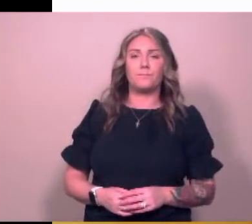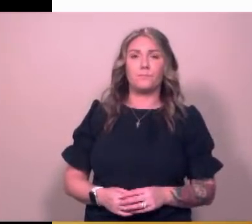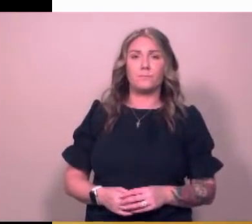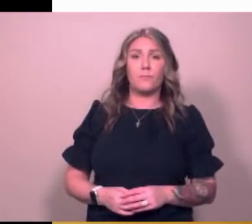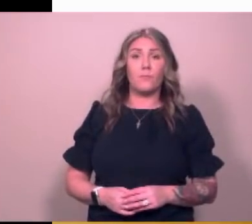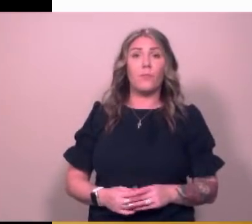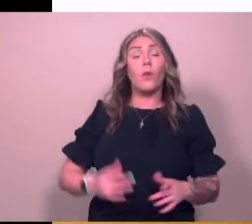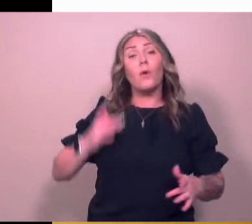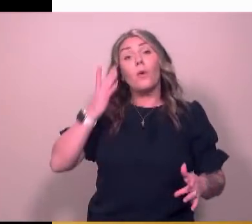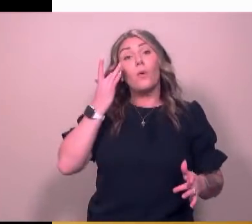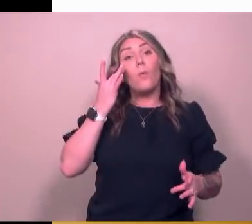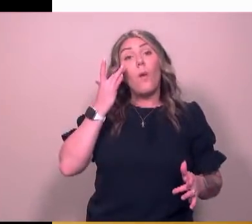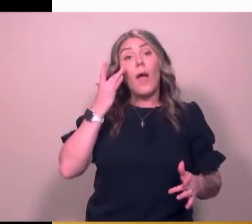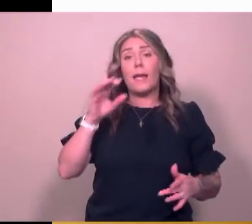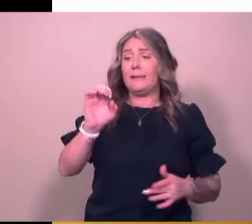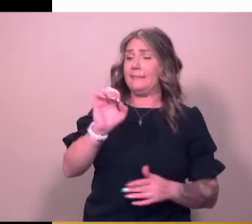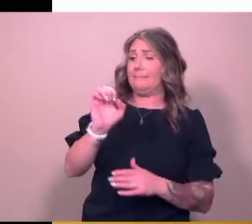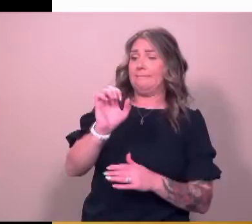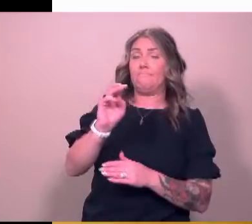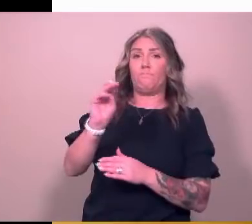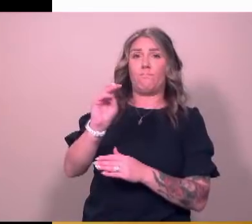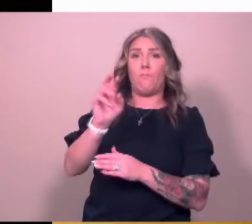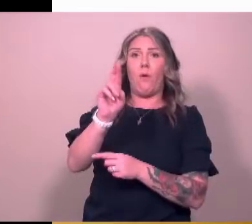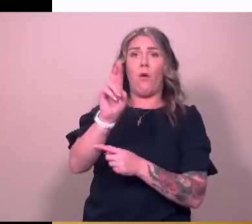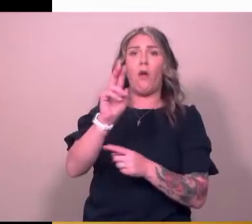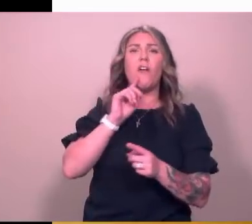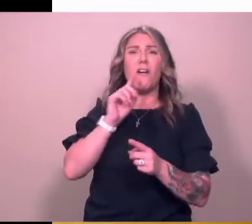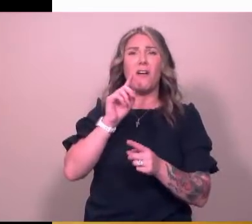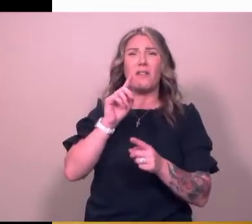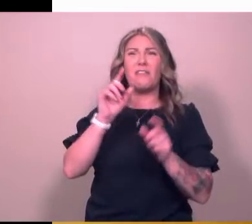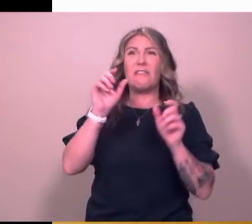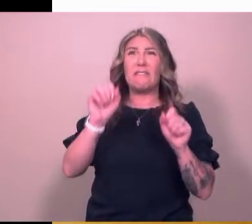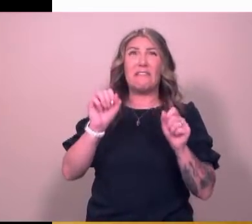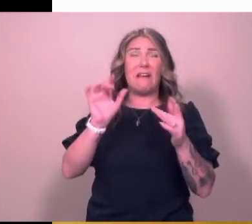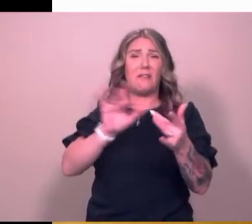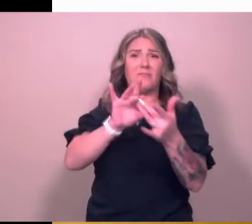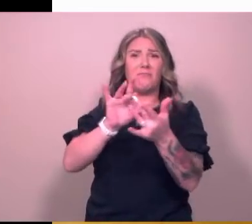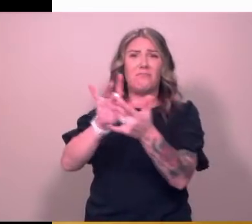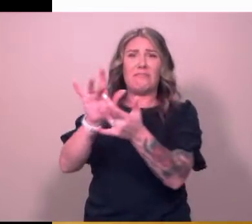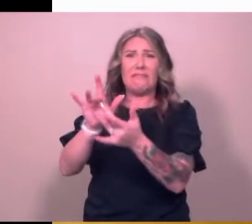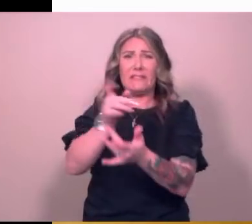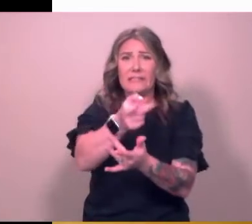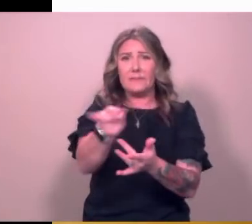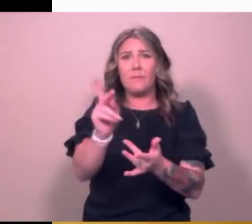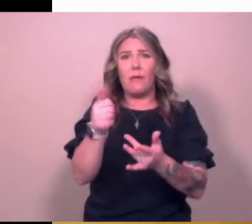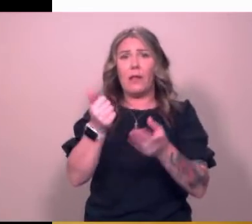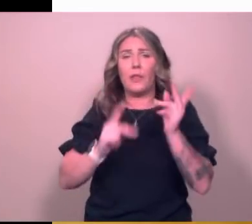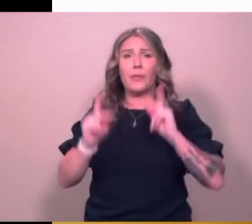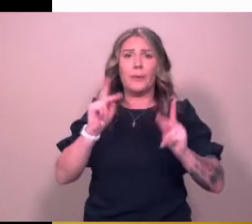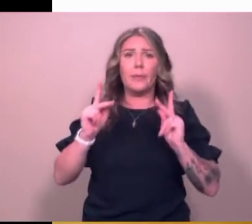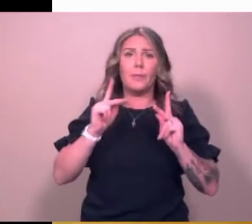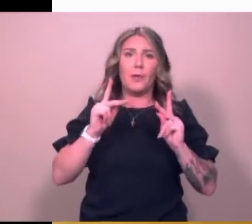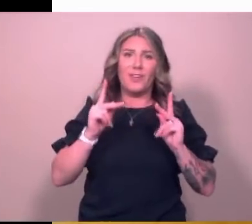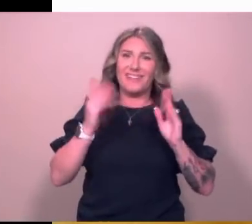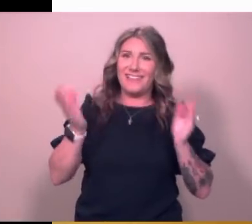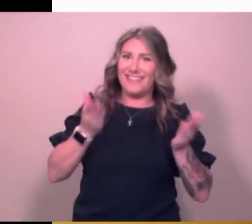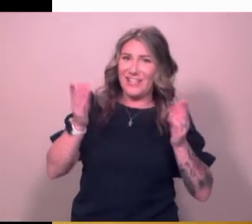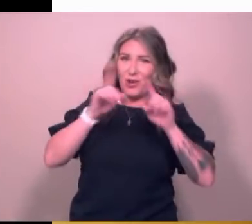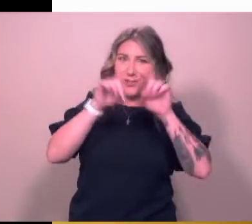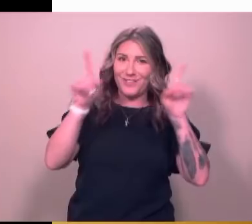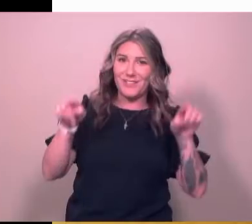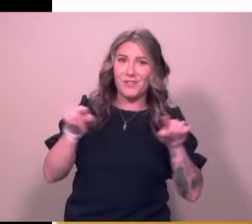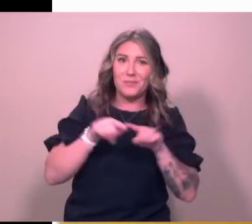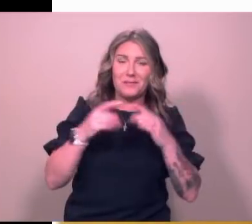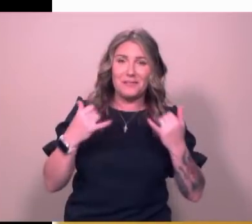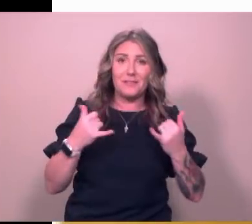Because of the EMR that we have with Epic, I think we're able to reach out and communicate with some of the other folks here on the screen, which